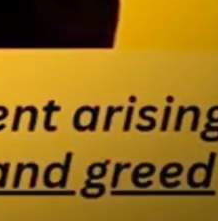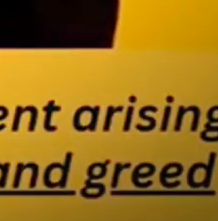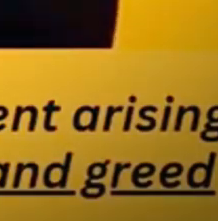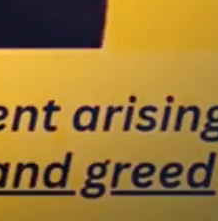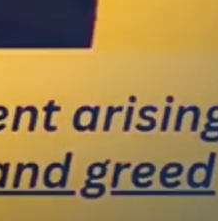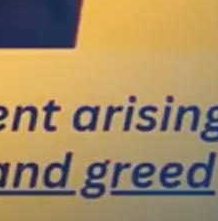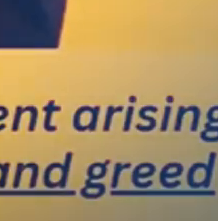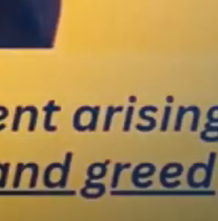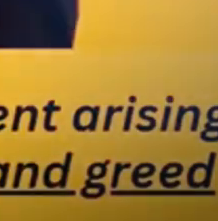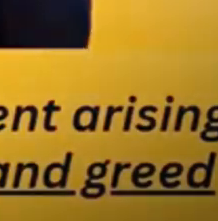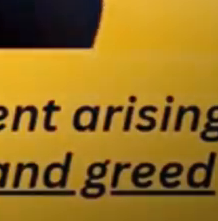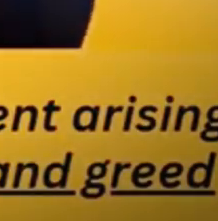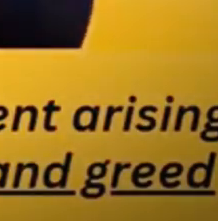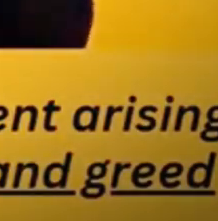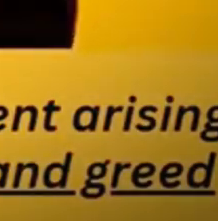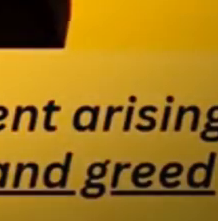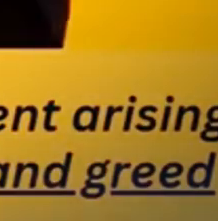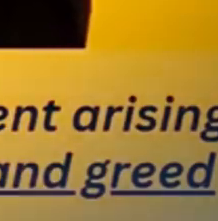incompetence.